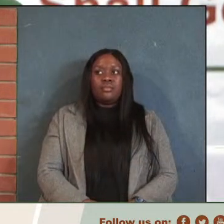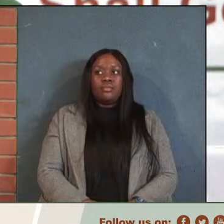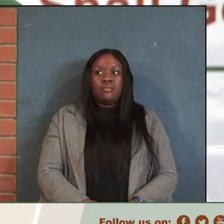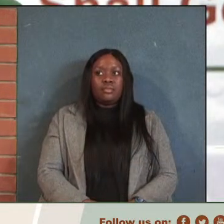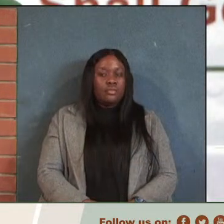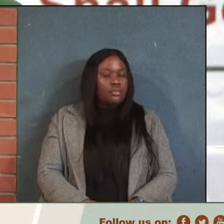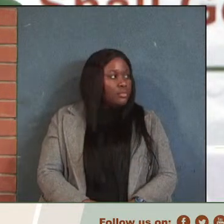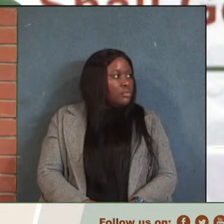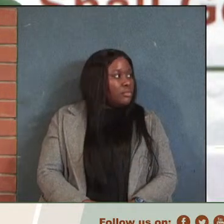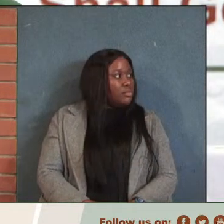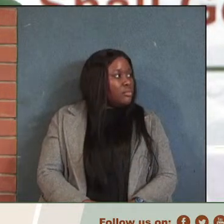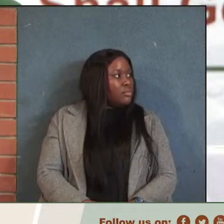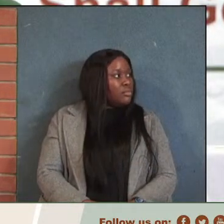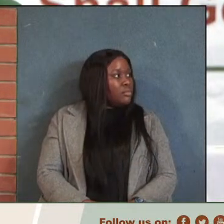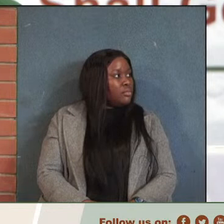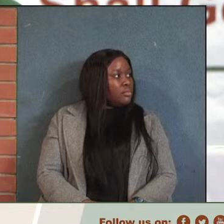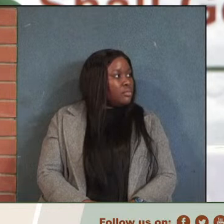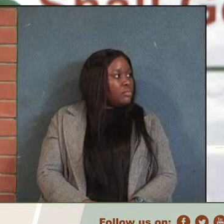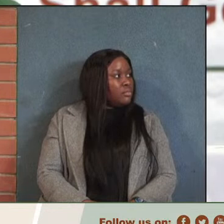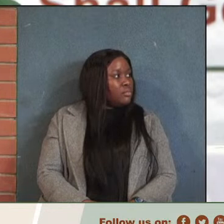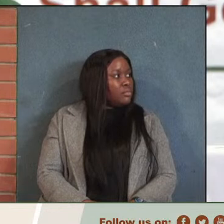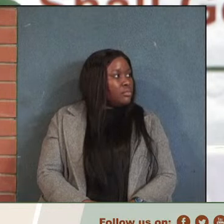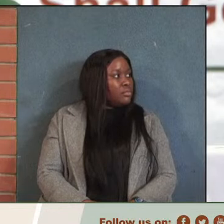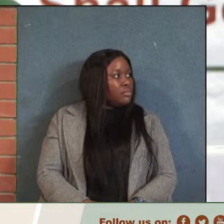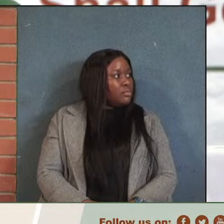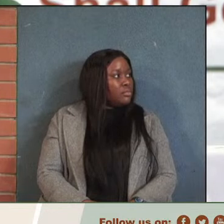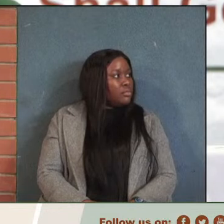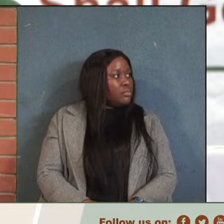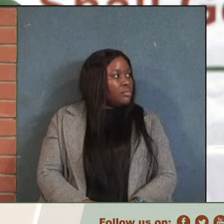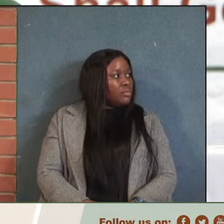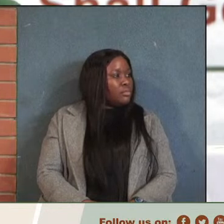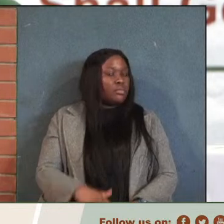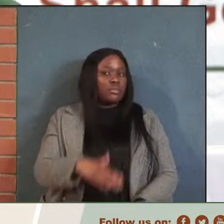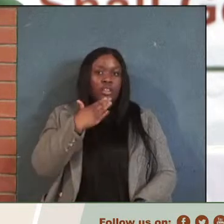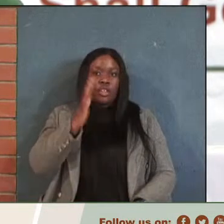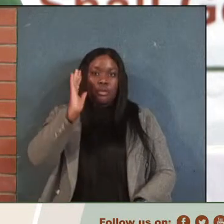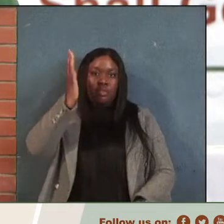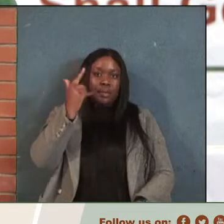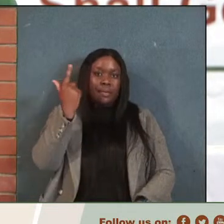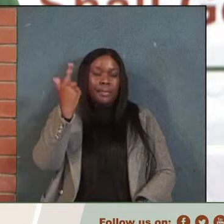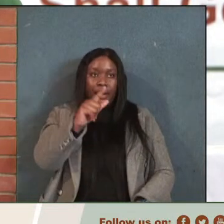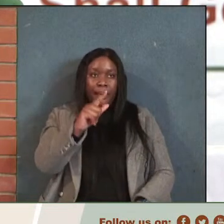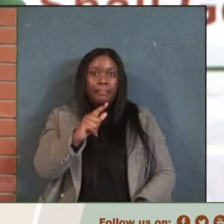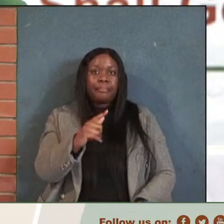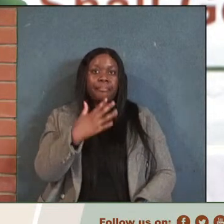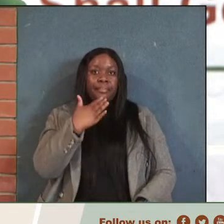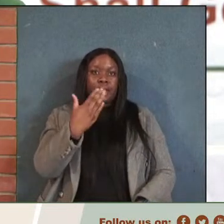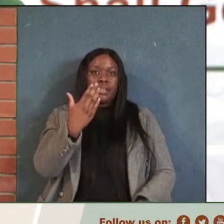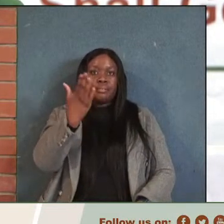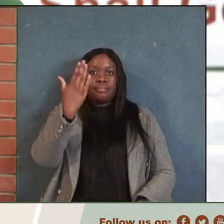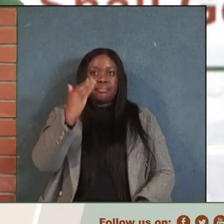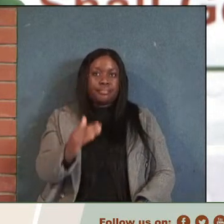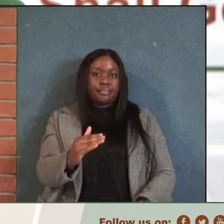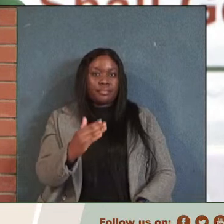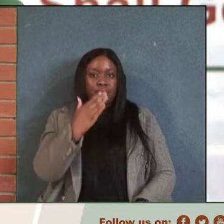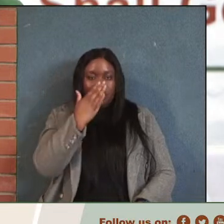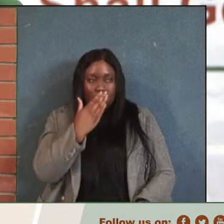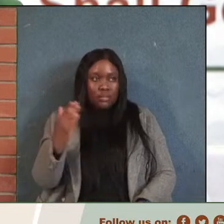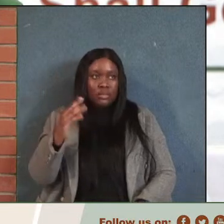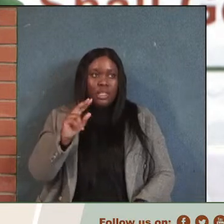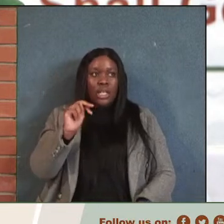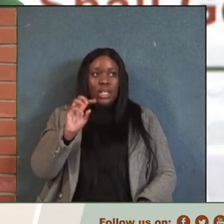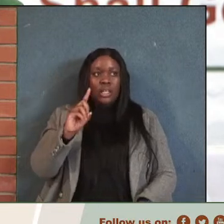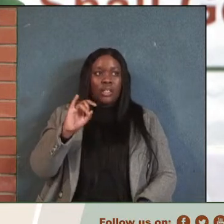Apologies, as your card was cut out, but that was a well-presented speech. I will now call on Honorable